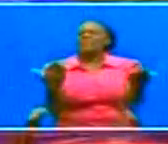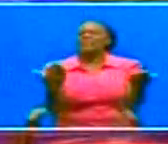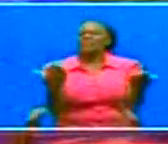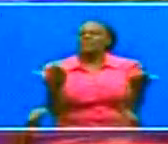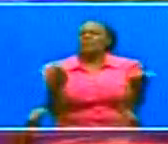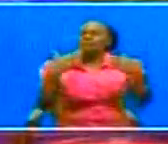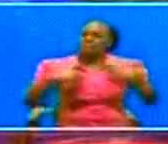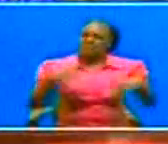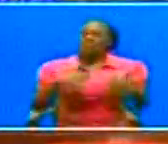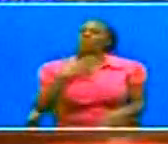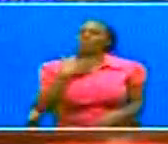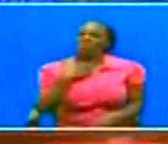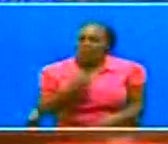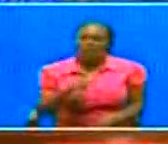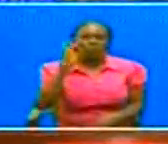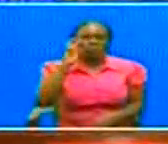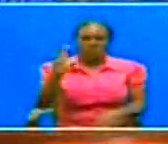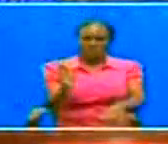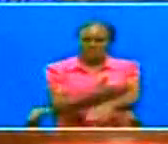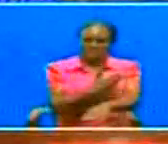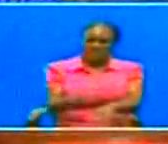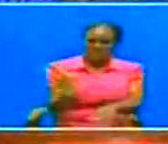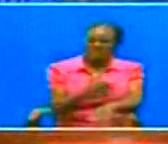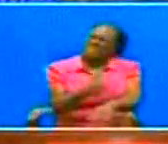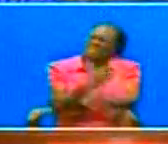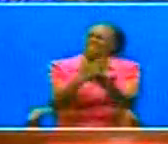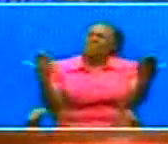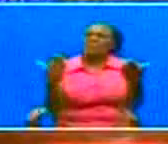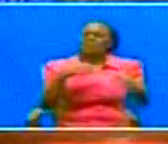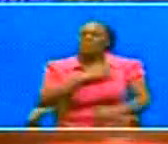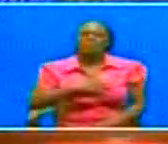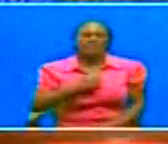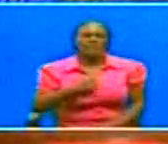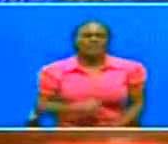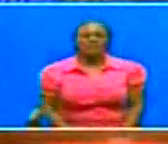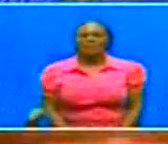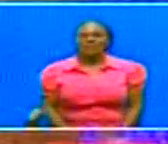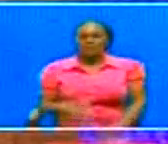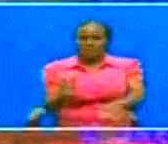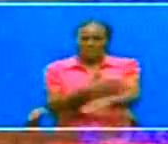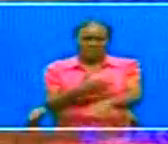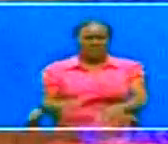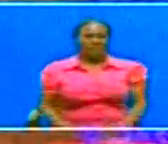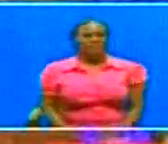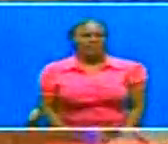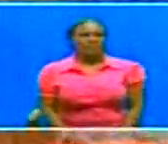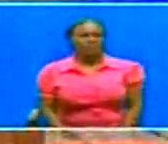point, people are just saying she sings all the time. She did Doris Day. Sing something for me. Okay, I'll sing my reason. Go